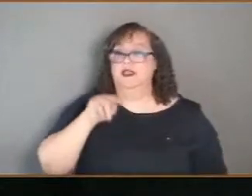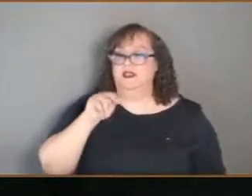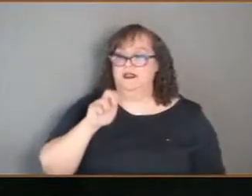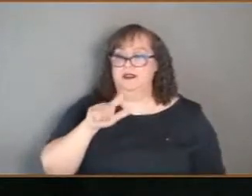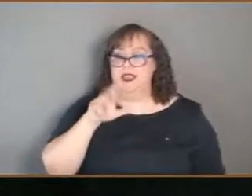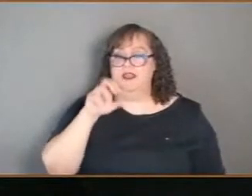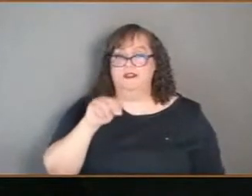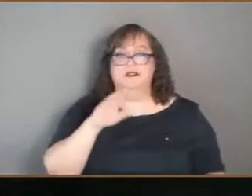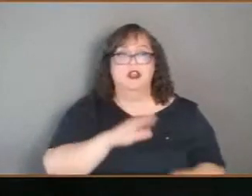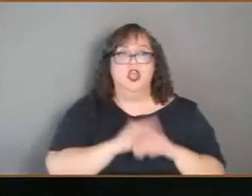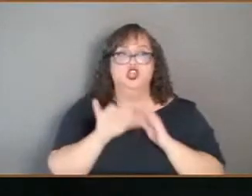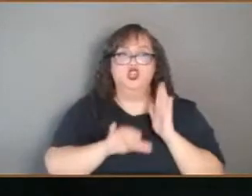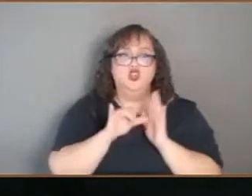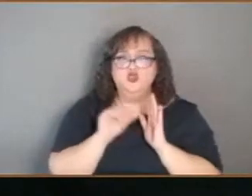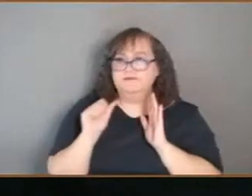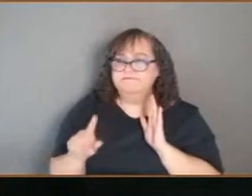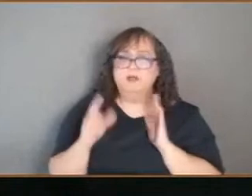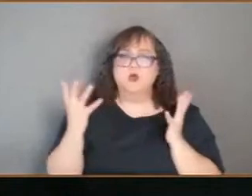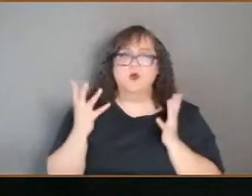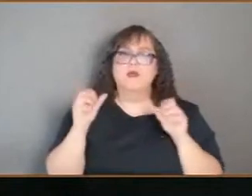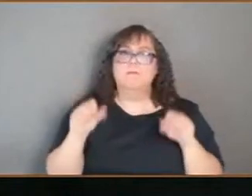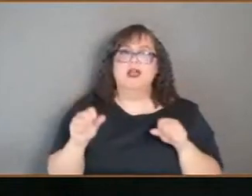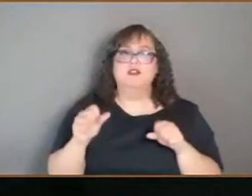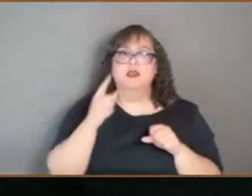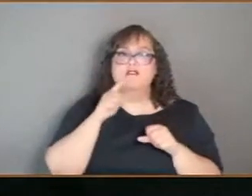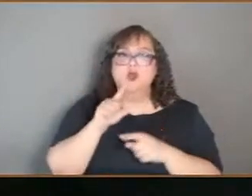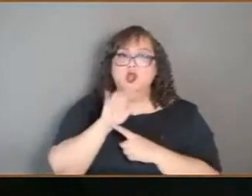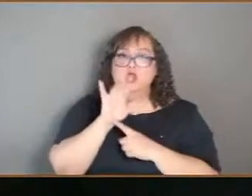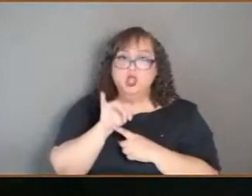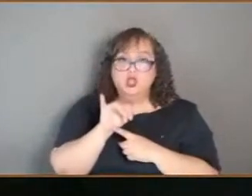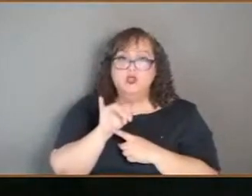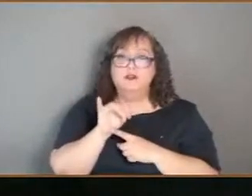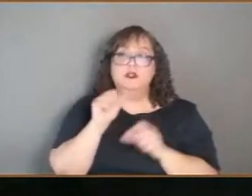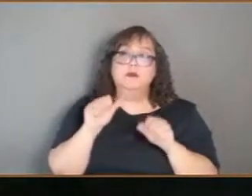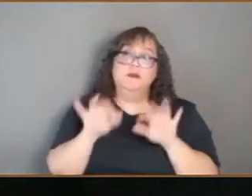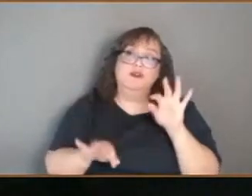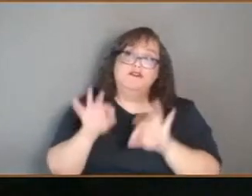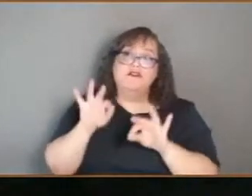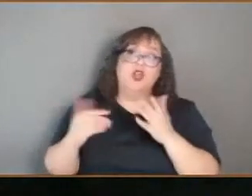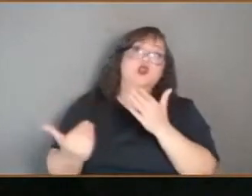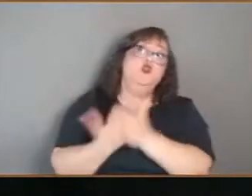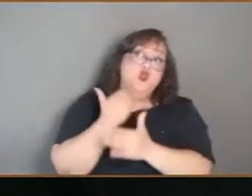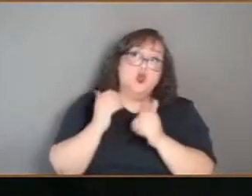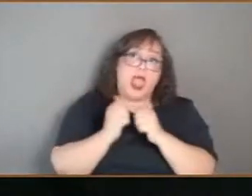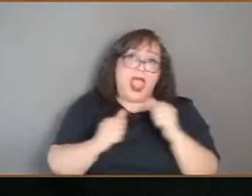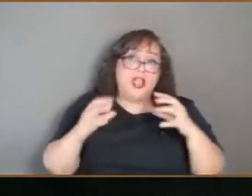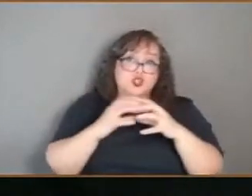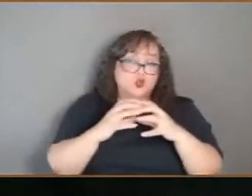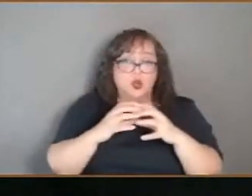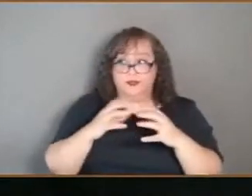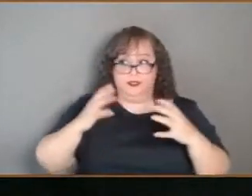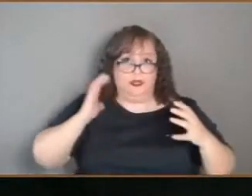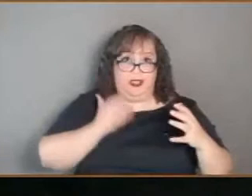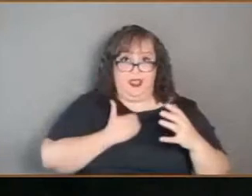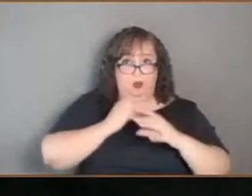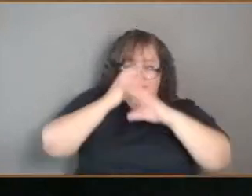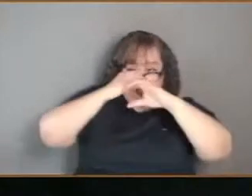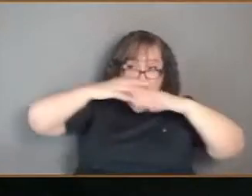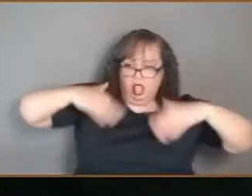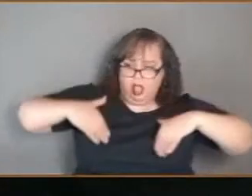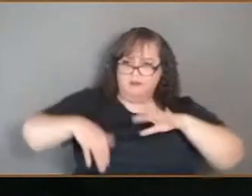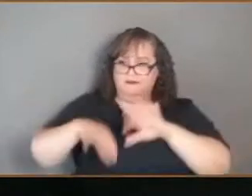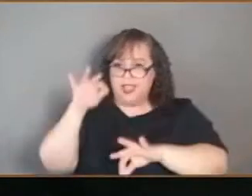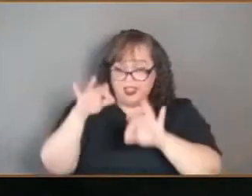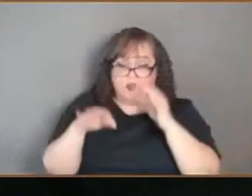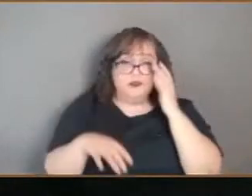Lucy finding new asteroids that our telescopes have not seen? It's a great question. So one of the things, although our telescopes